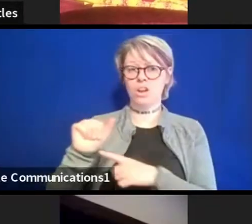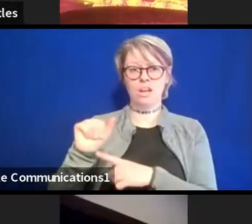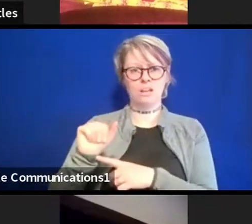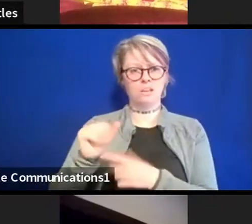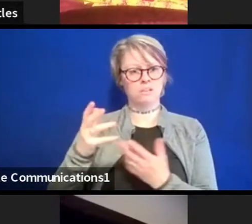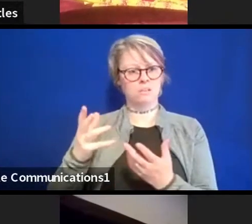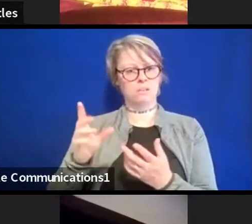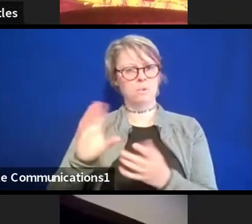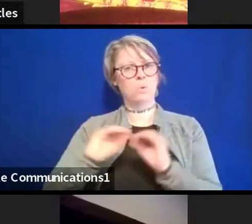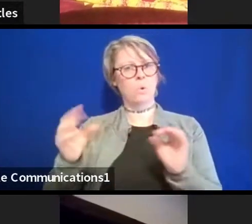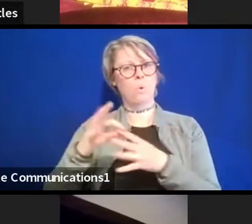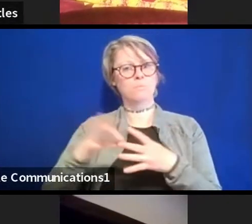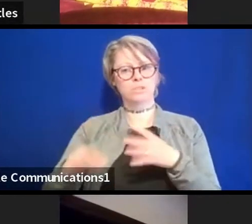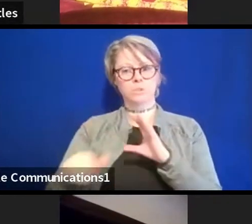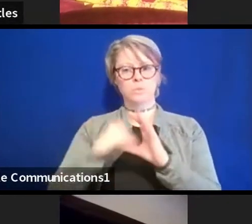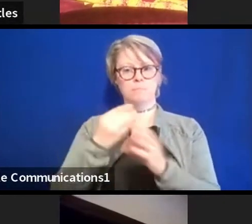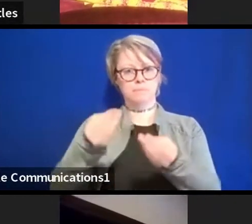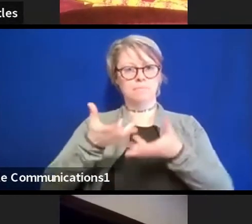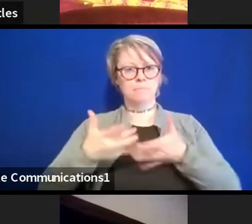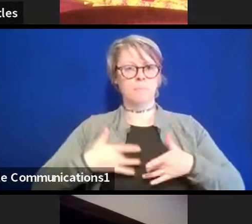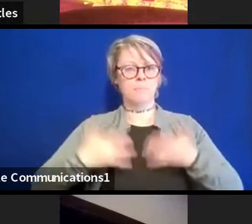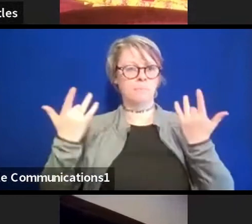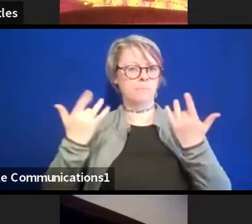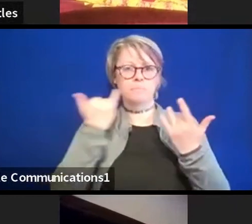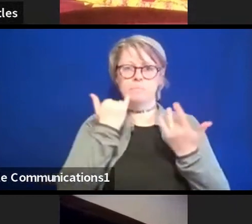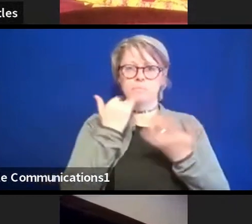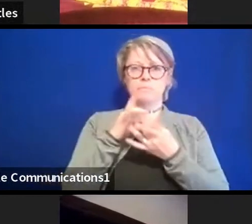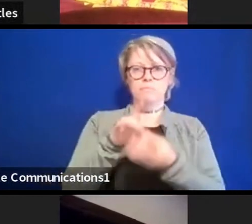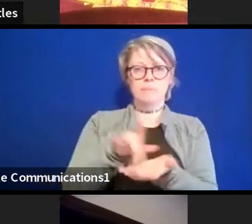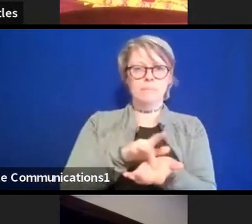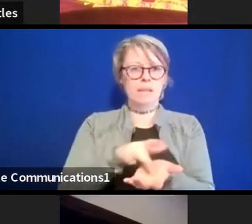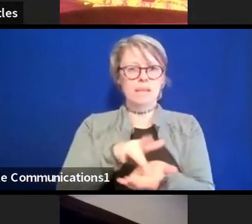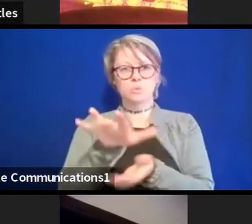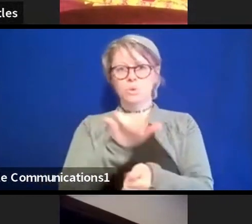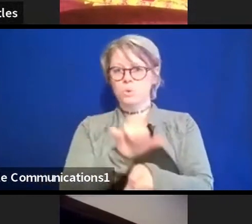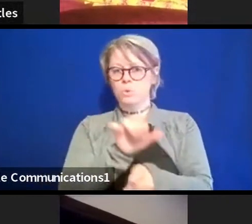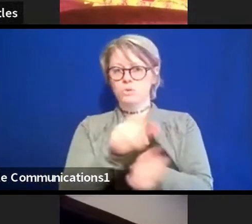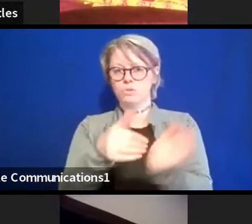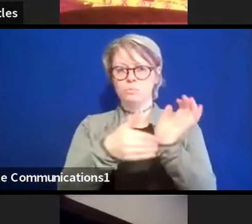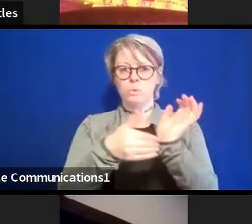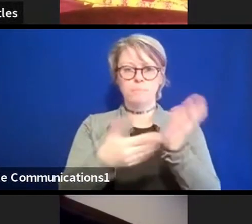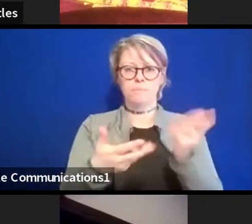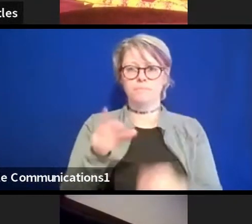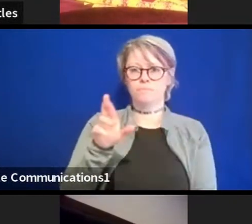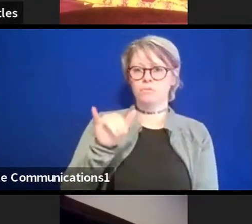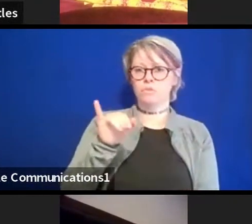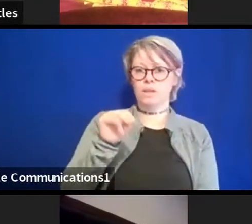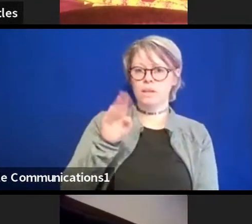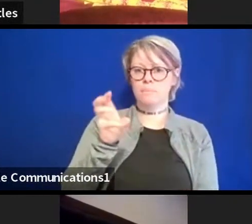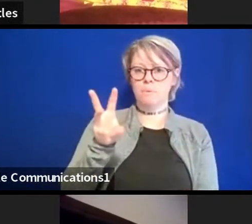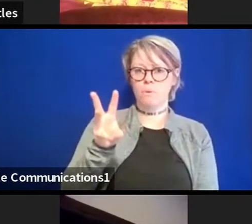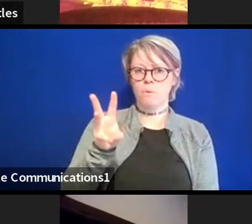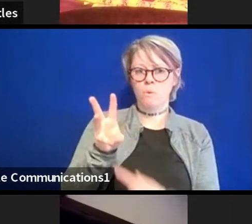email with instructions about her medication. Rainbow isn't given the